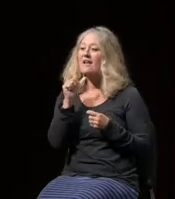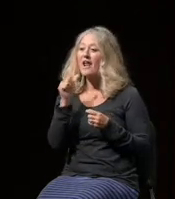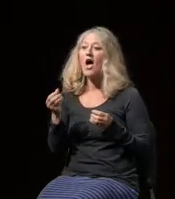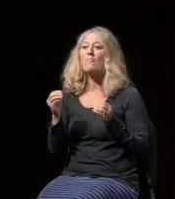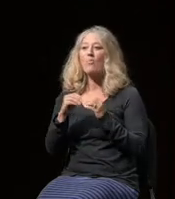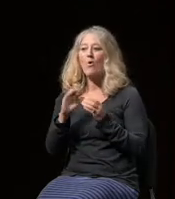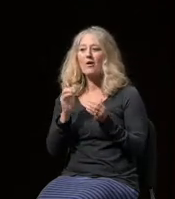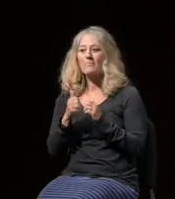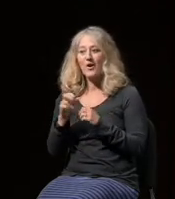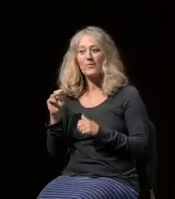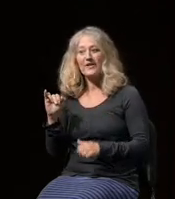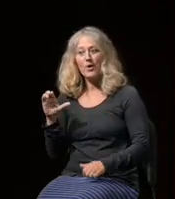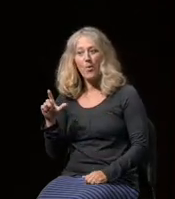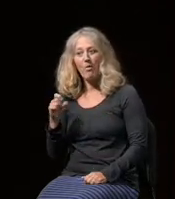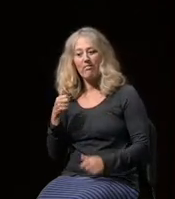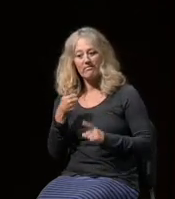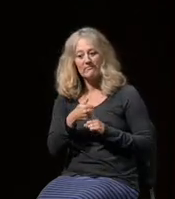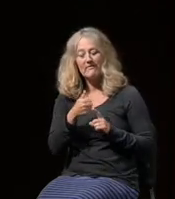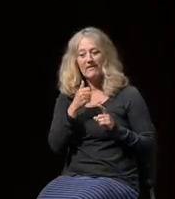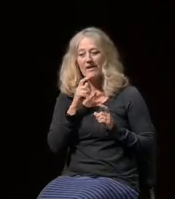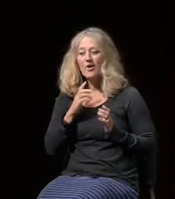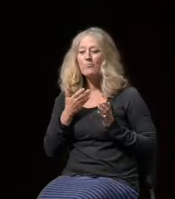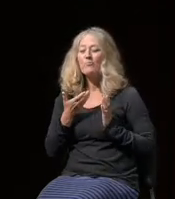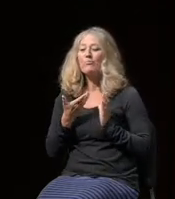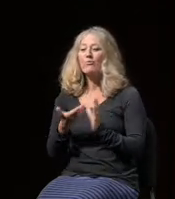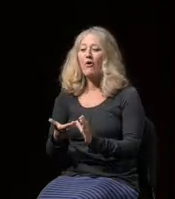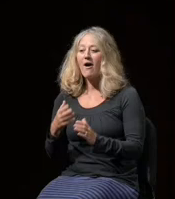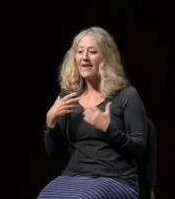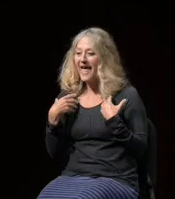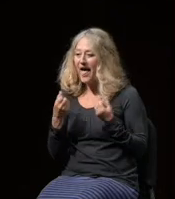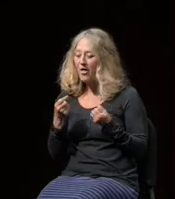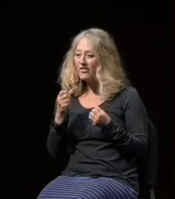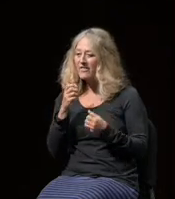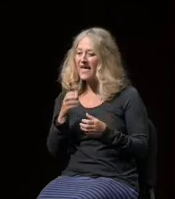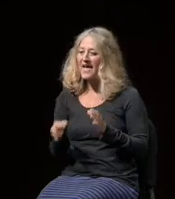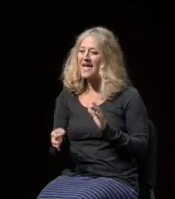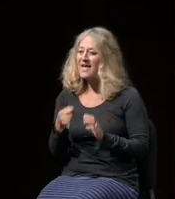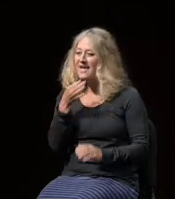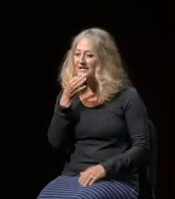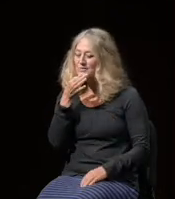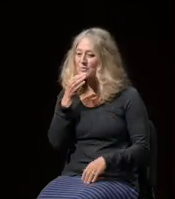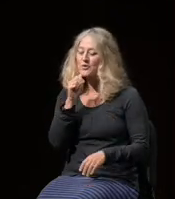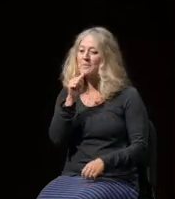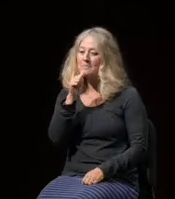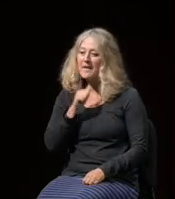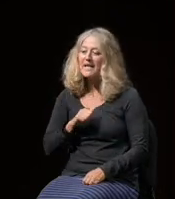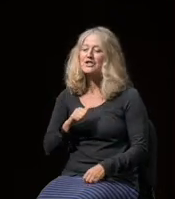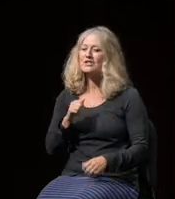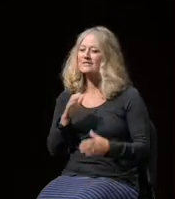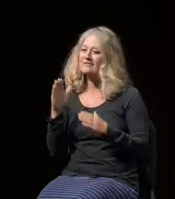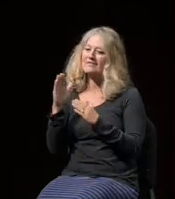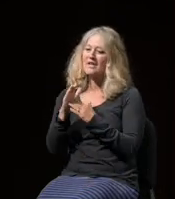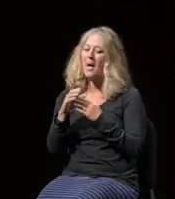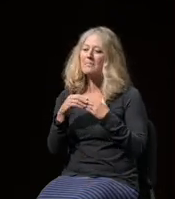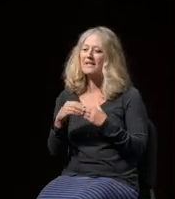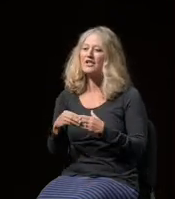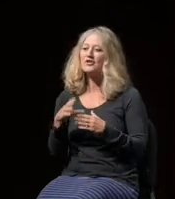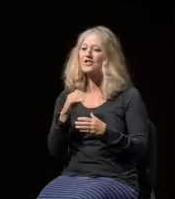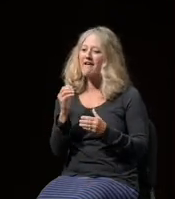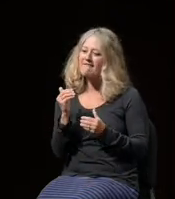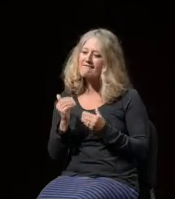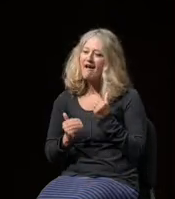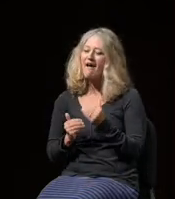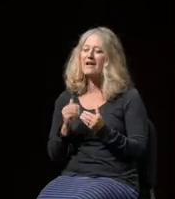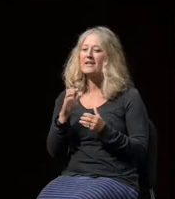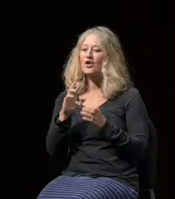Nicole. Nicole has brought health expertise, patience, exemplary leadership, and kindness in her role in leading